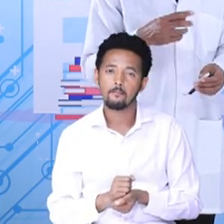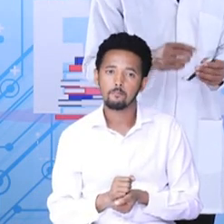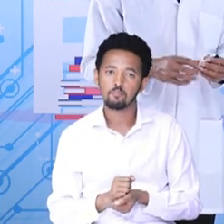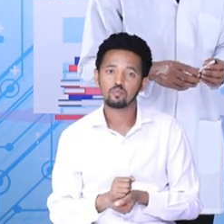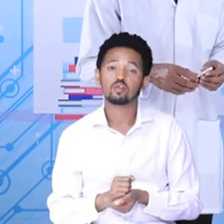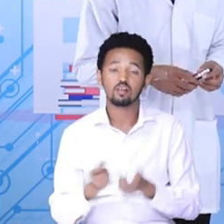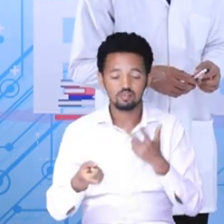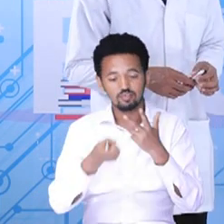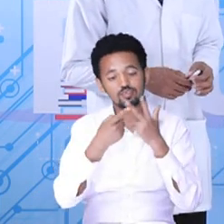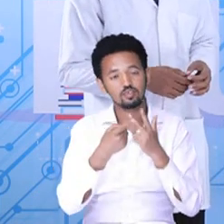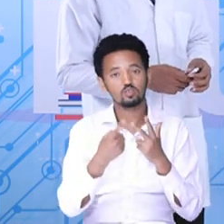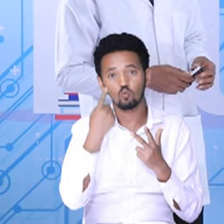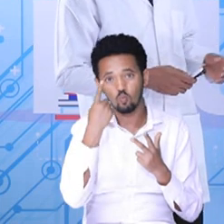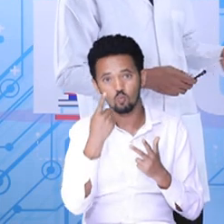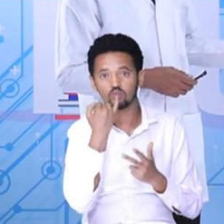And the third one is,